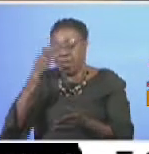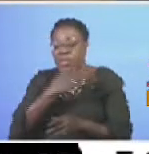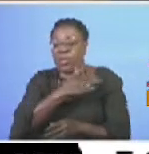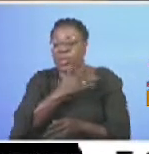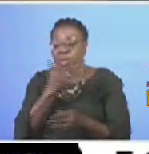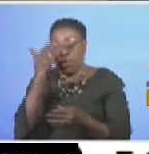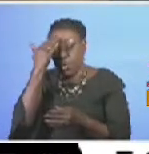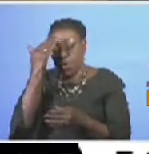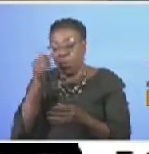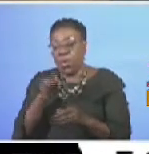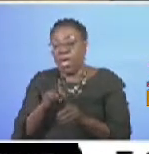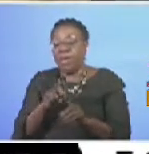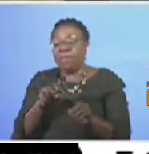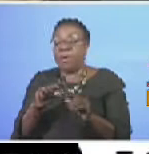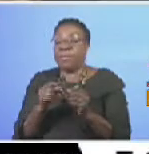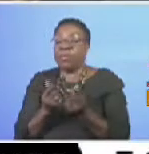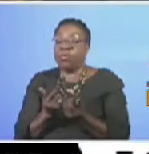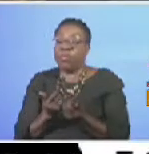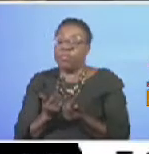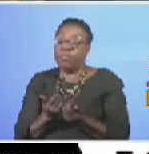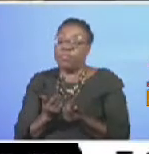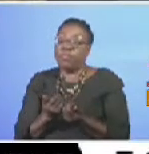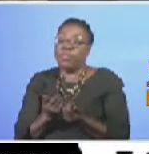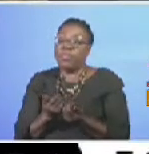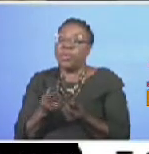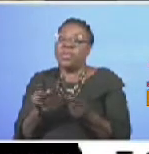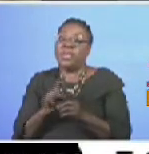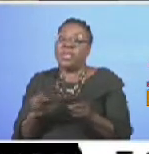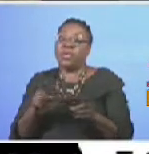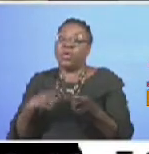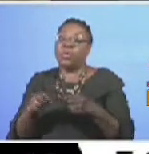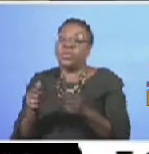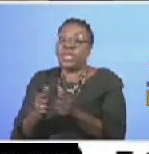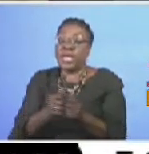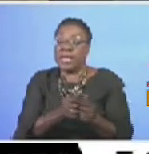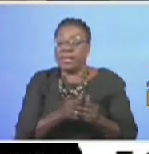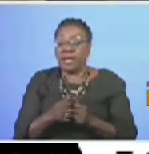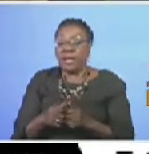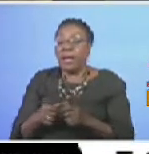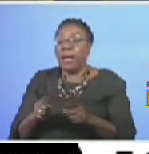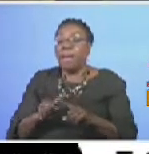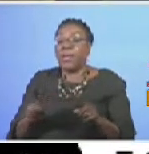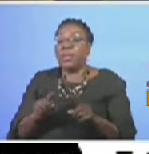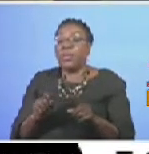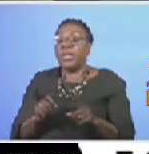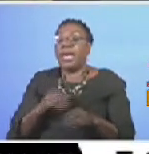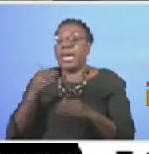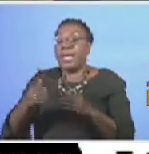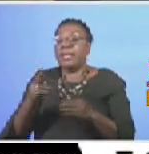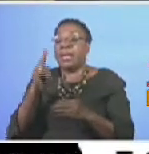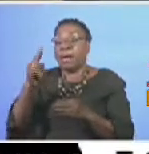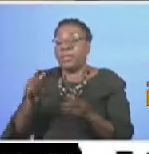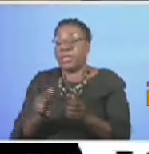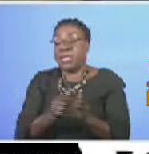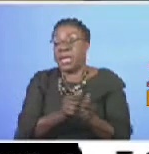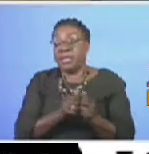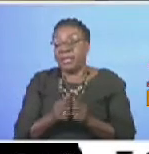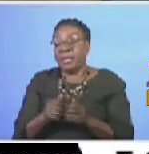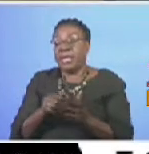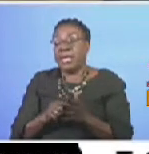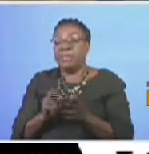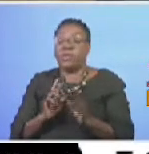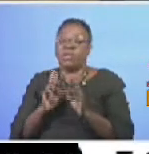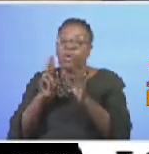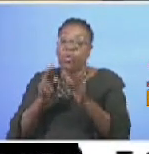couple of us from R.M. Bailey had joined. We didn't go together, but we ultimately ended up together. And it was a